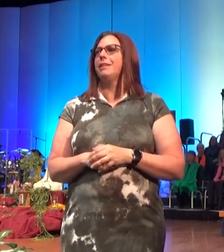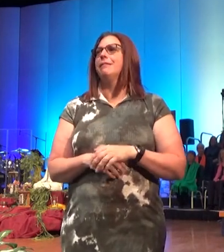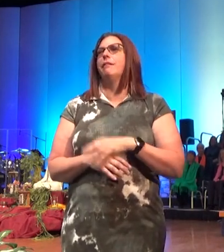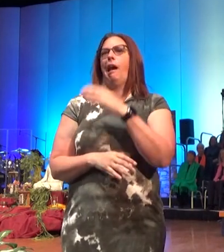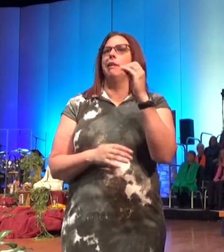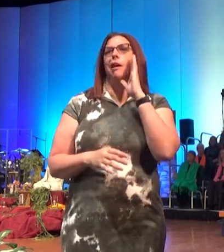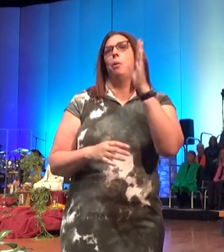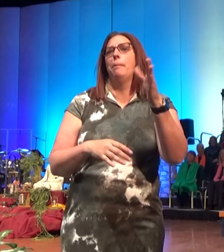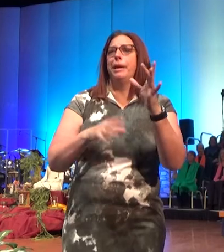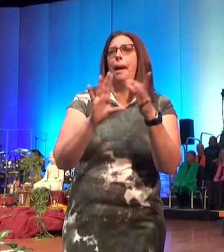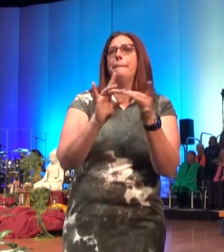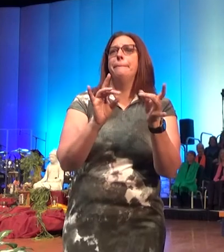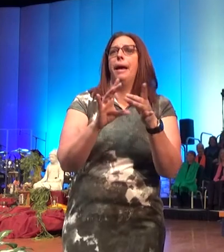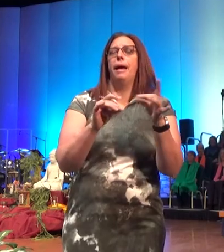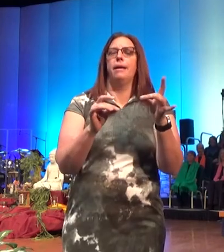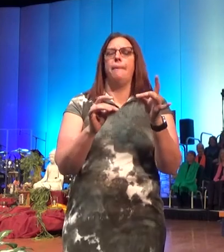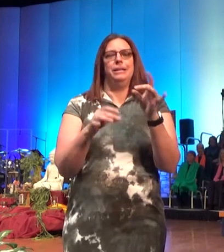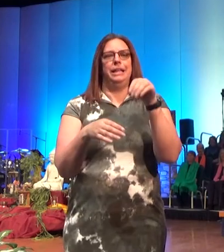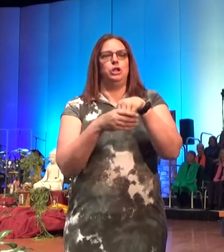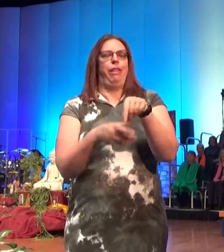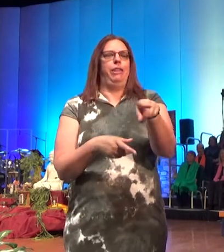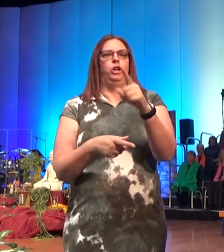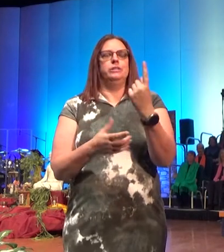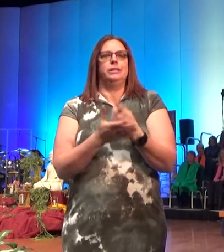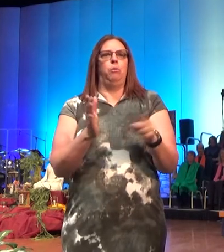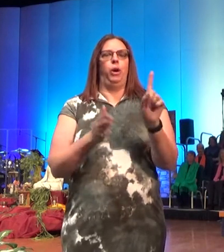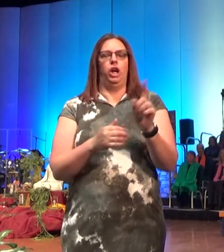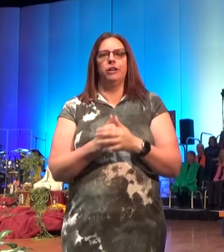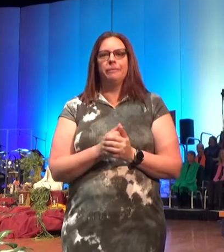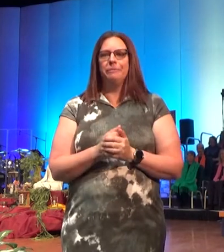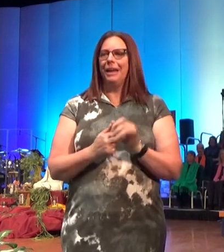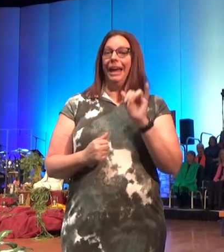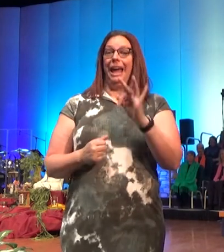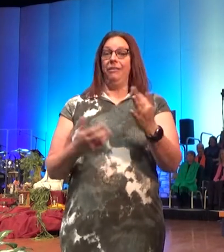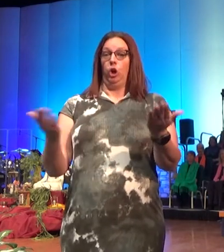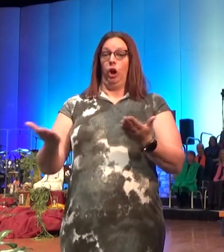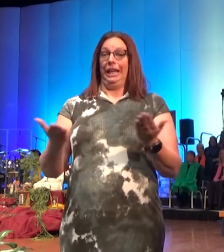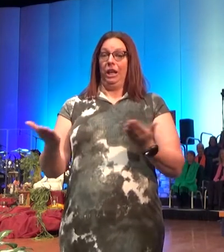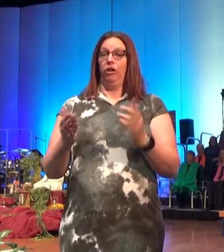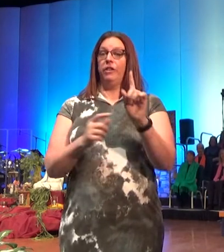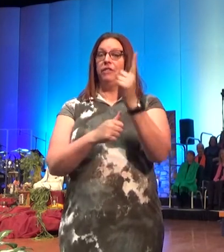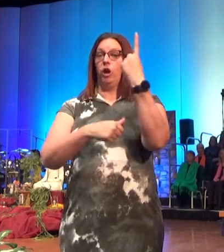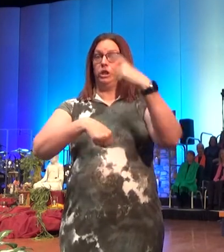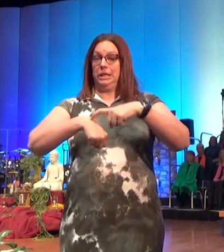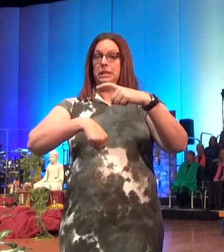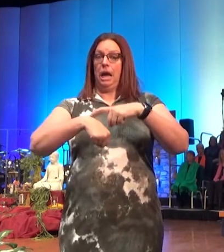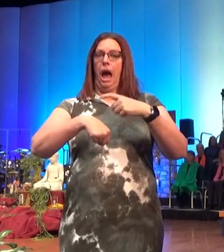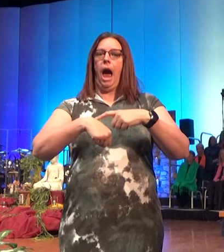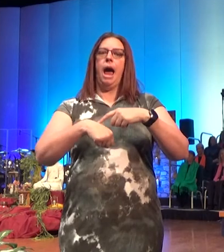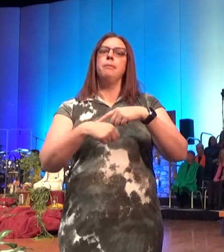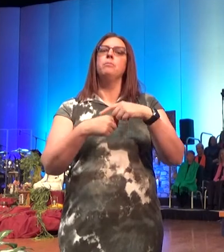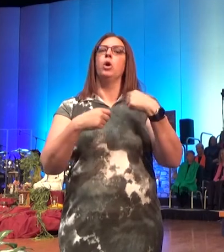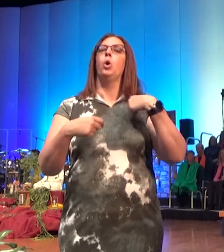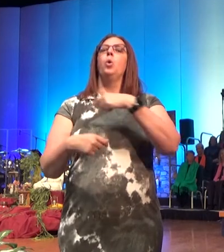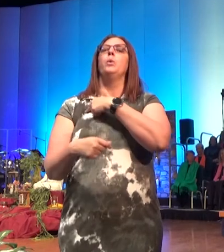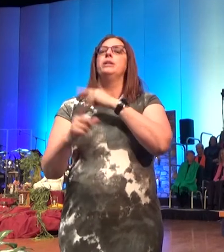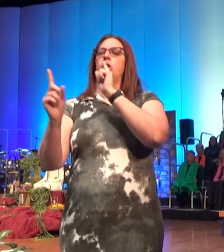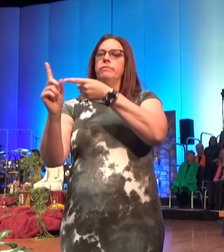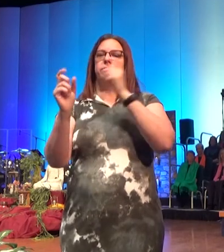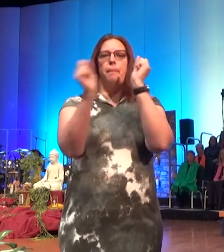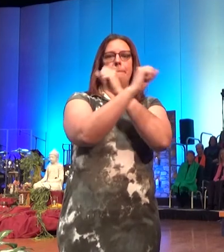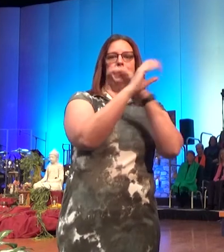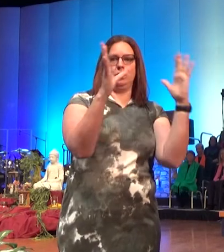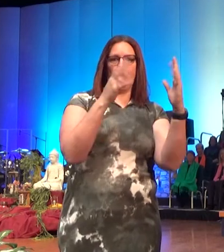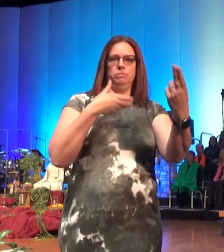we're so glad you're here. If you're here for the first time, we love to recite our vision and mission each week. It's coming on the screen. If you want to say it along with me, our